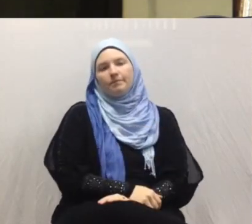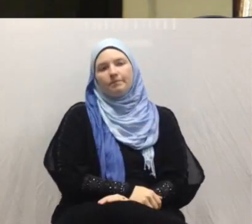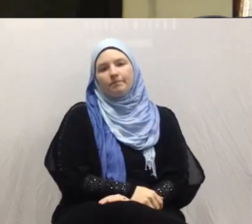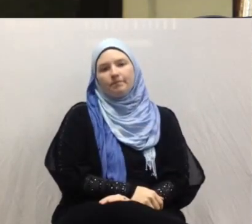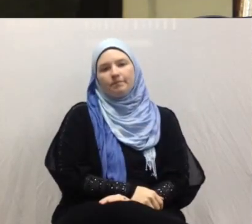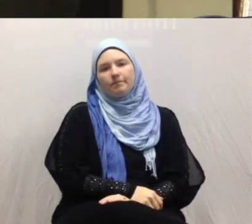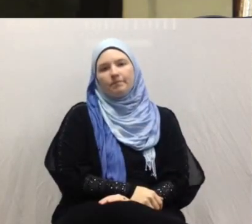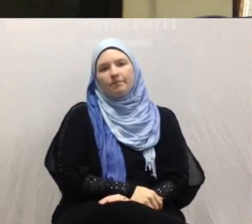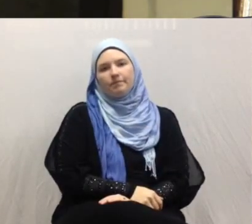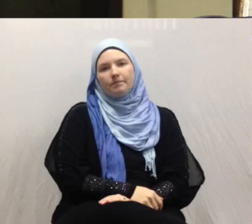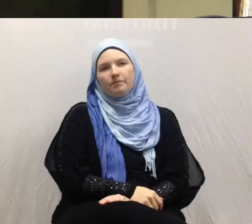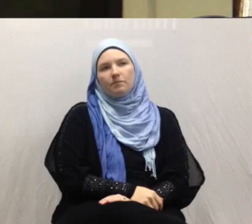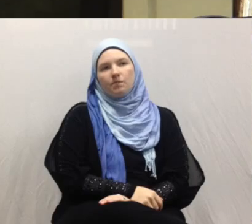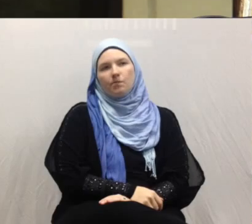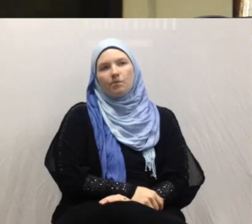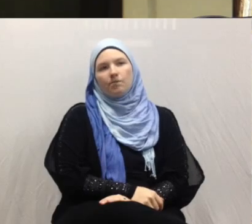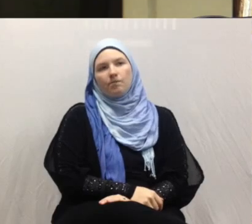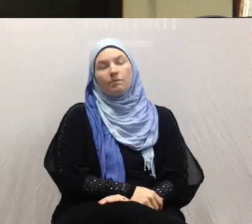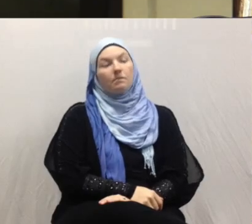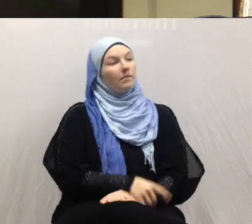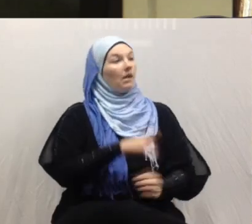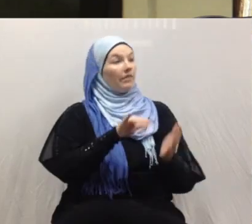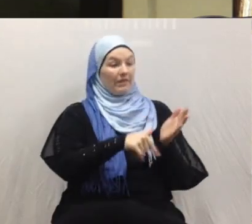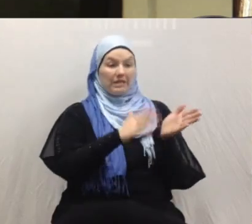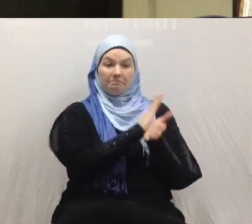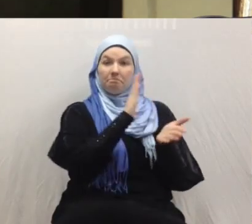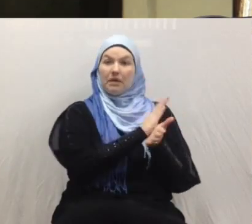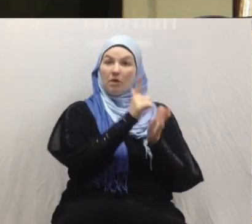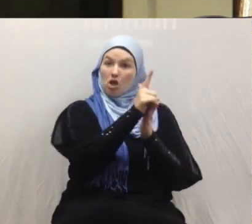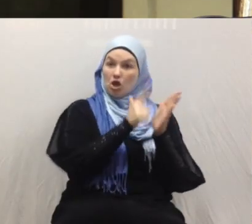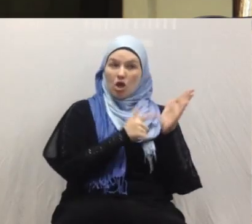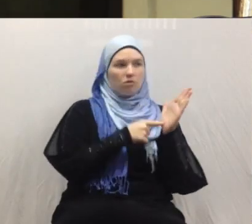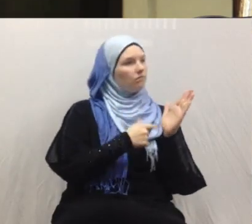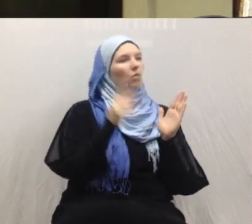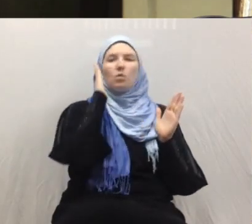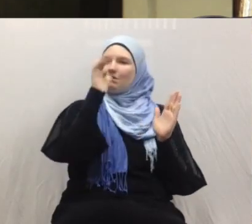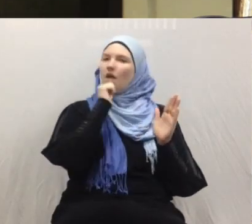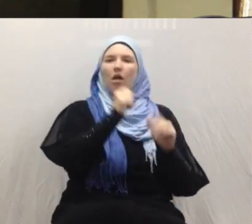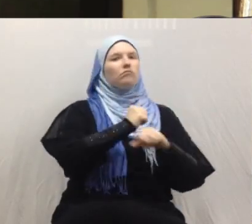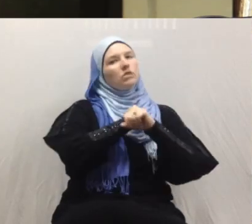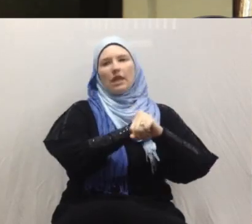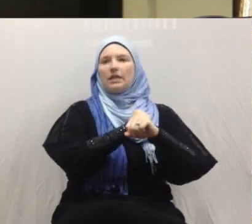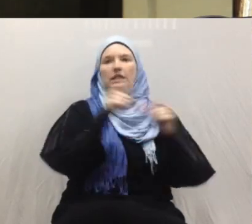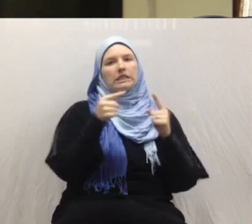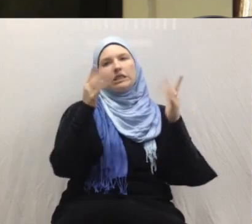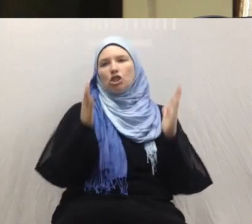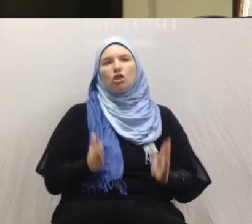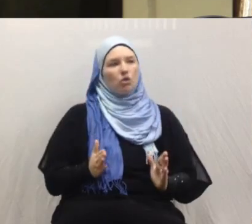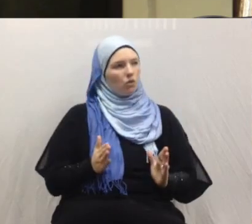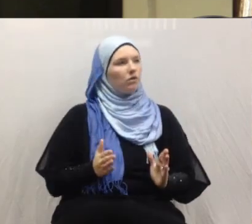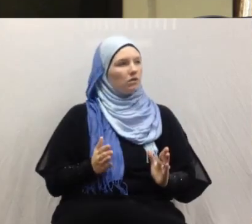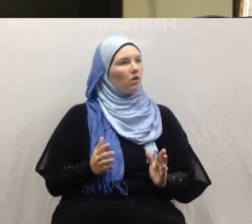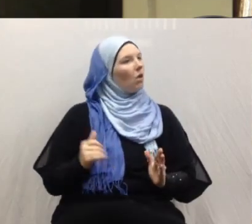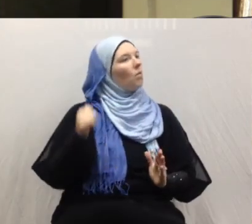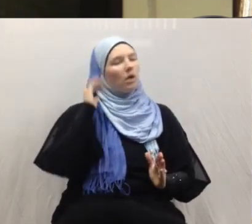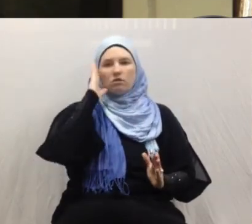This deed will not protect the unjust and the sinner, the man who goes forth to fight, and the man who stays at home in the